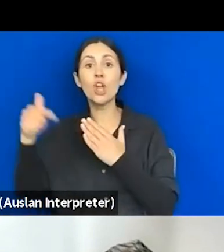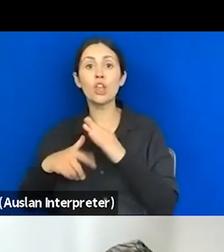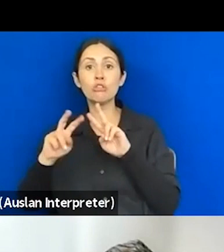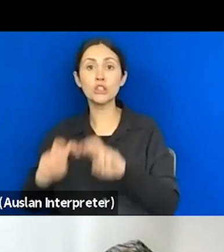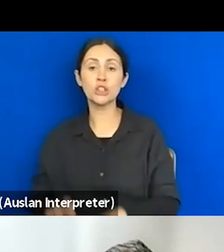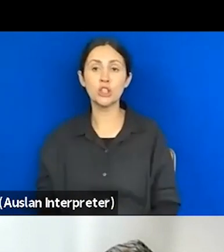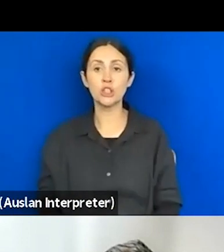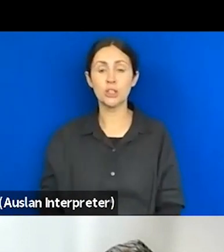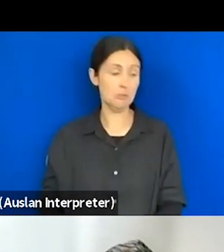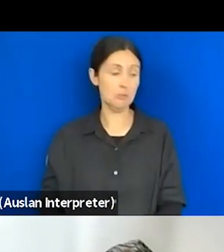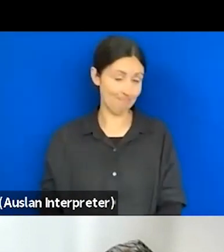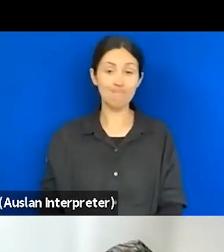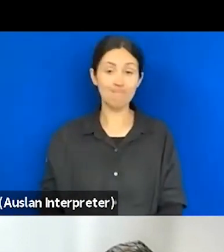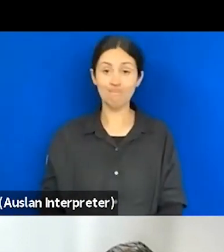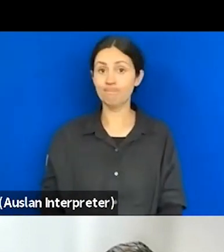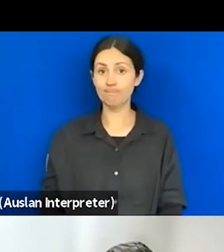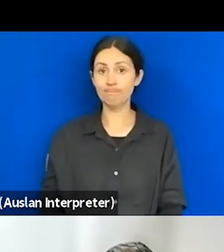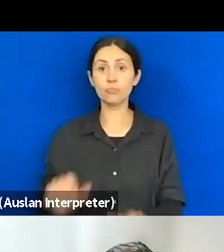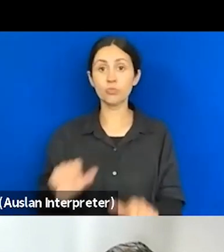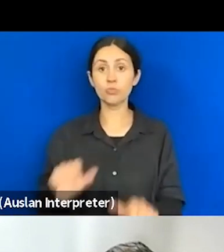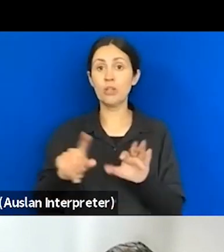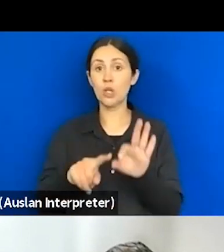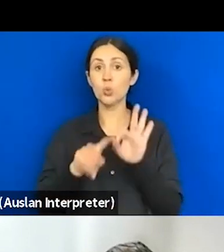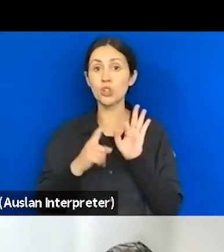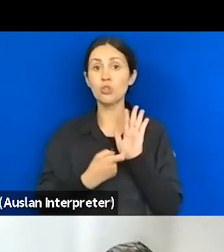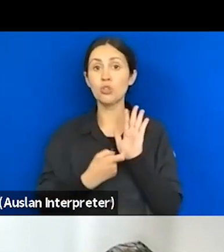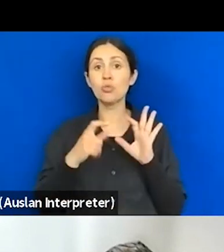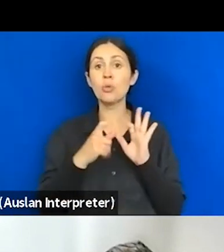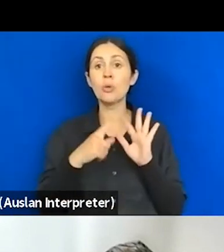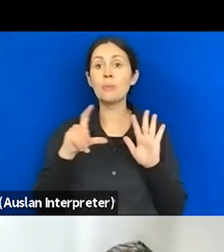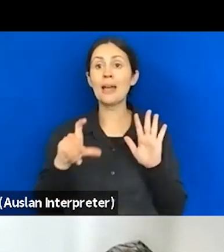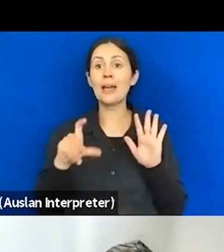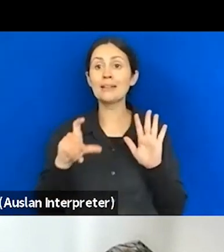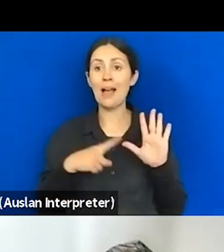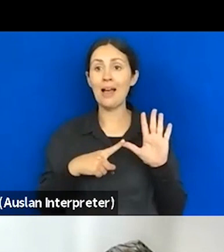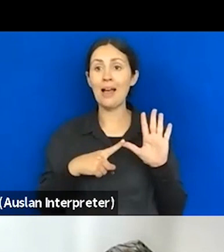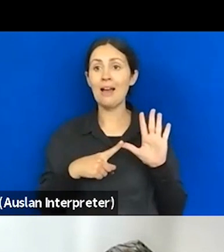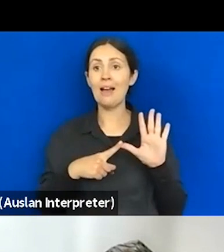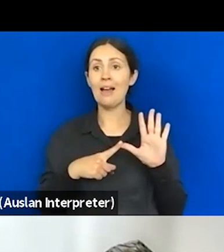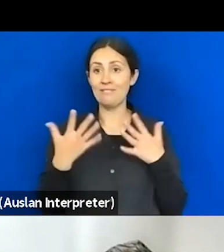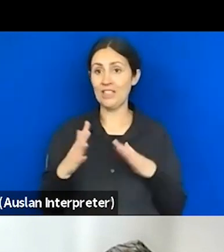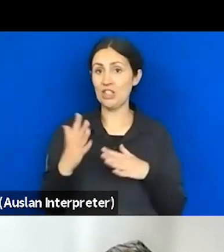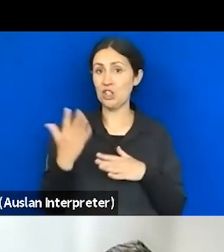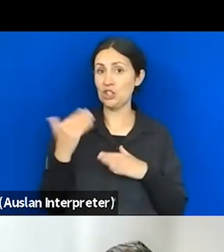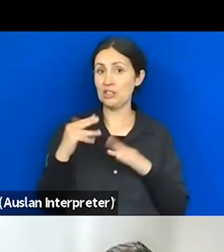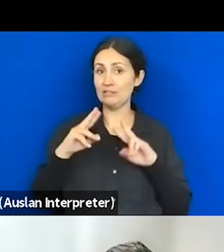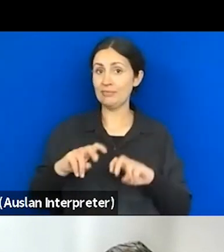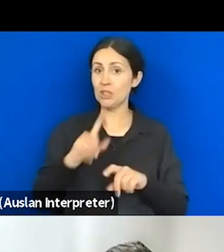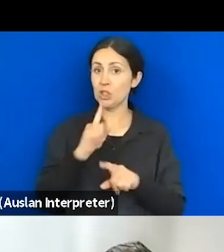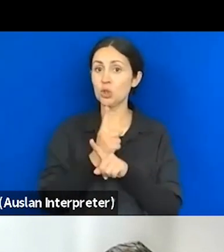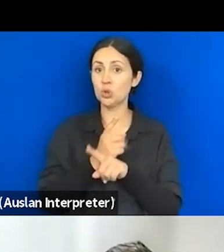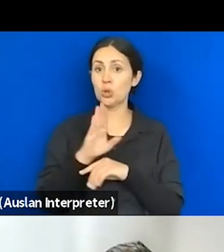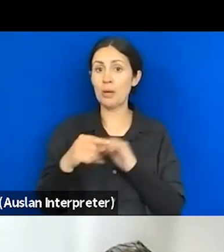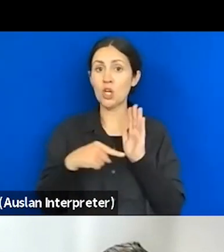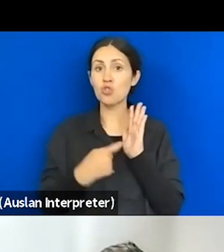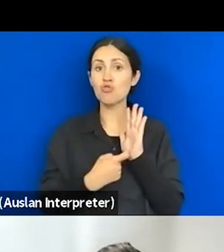Yeah, great question. I noticed that Rebecca finished the last study was a mention of Maduka Trivedi's work,